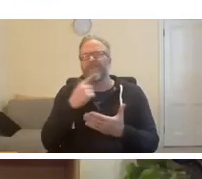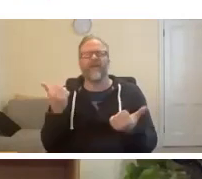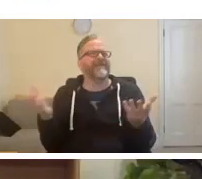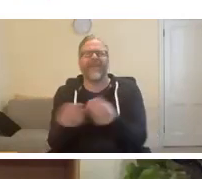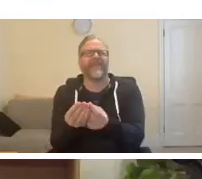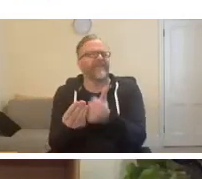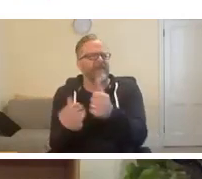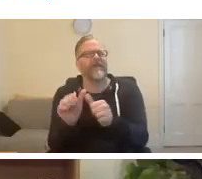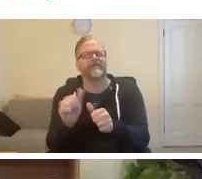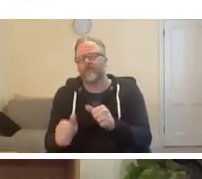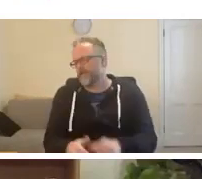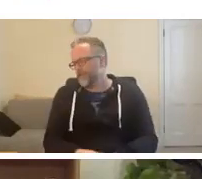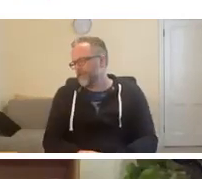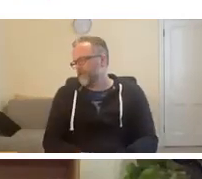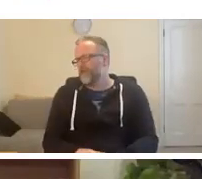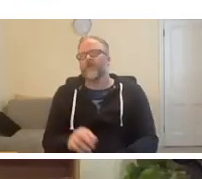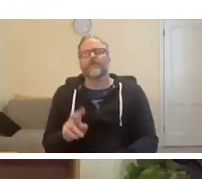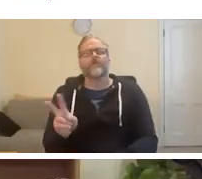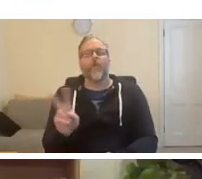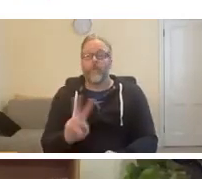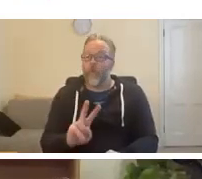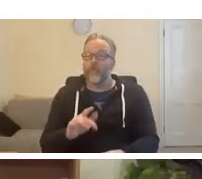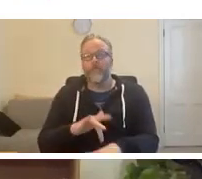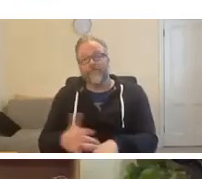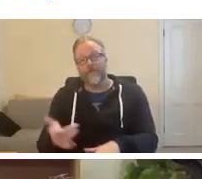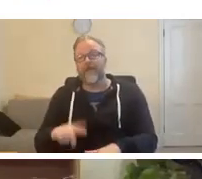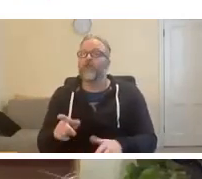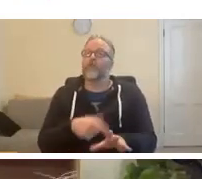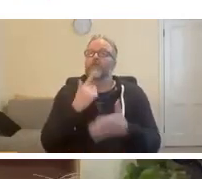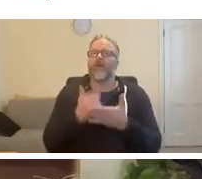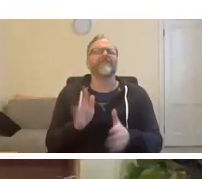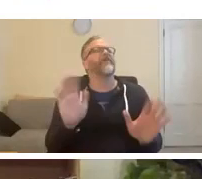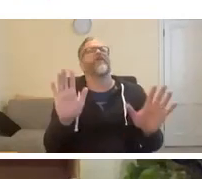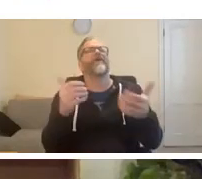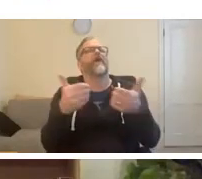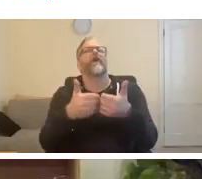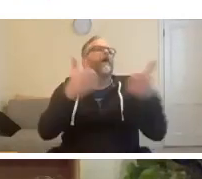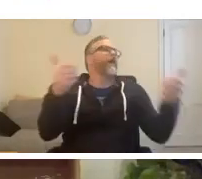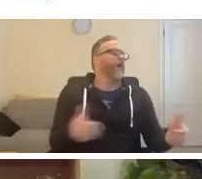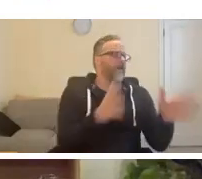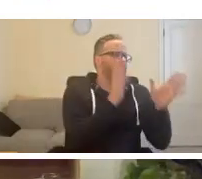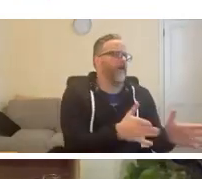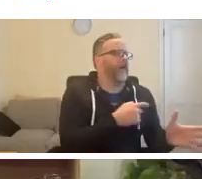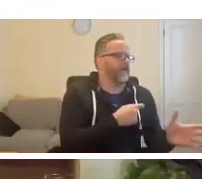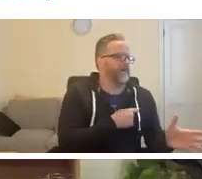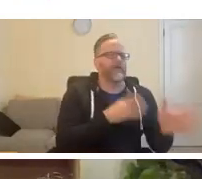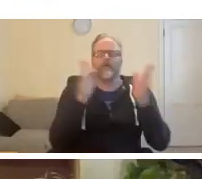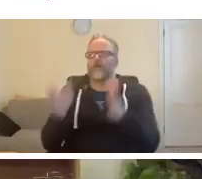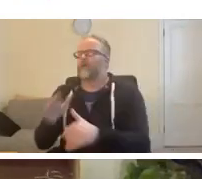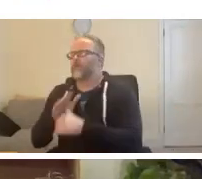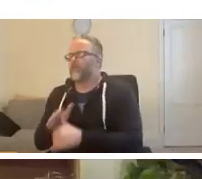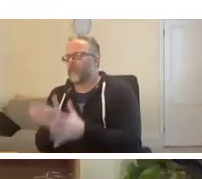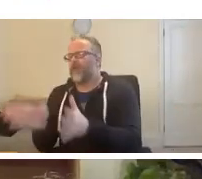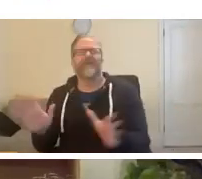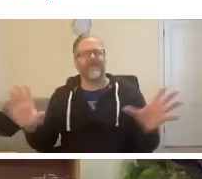So both the professionals and the youth advisors said, no, let's not talk about anxiety and depression independently, let's